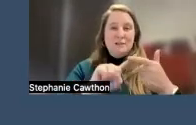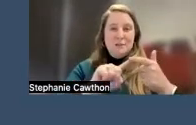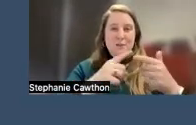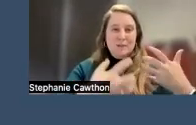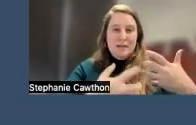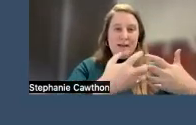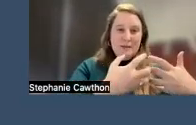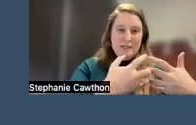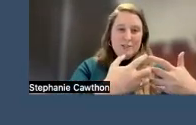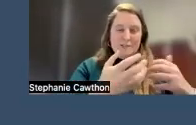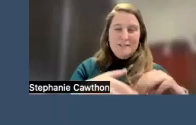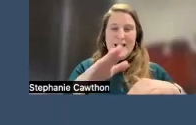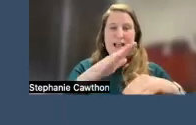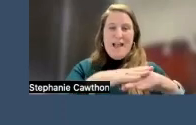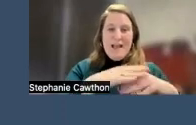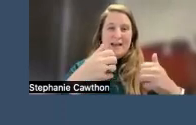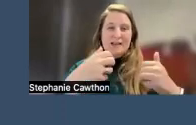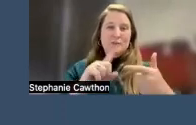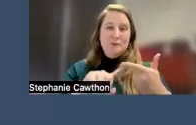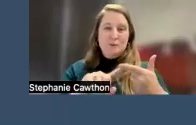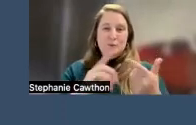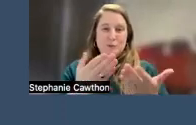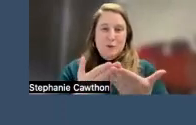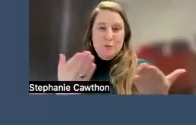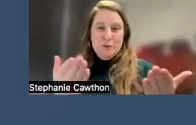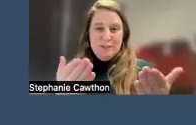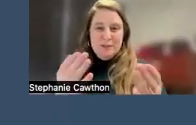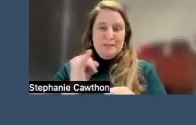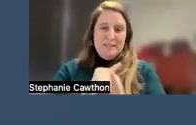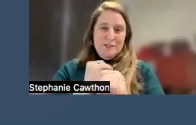connection and really kind of